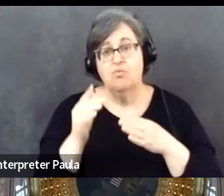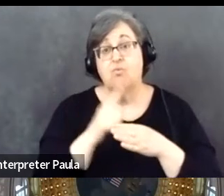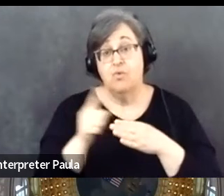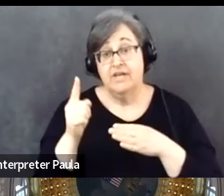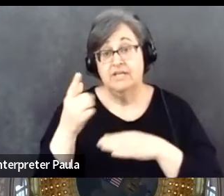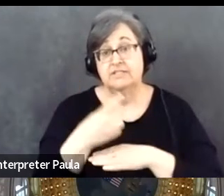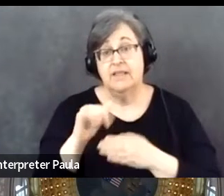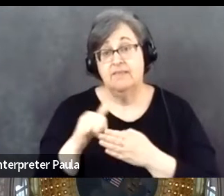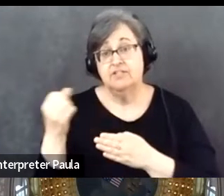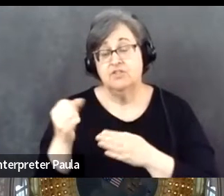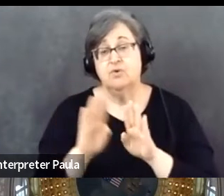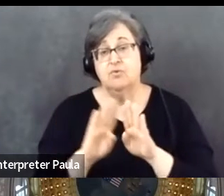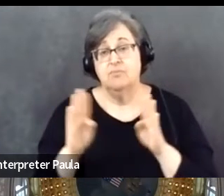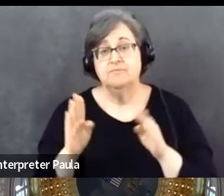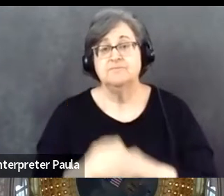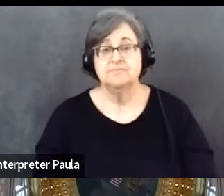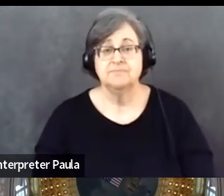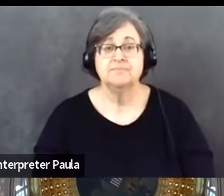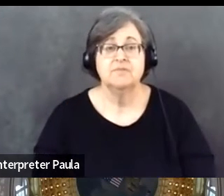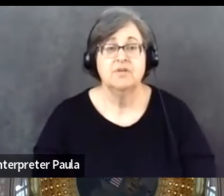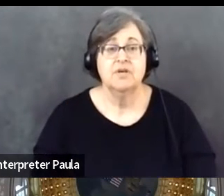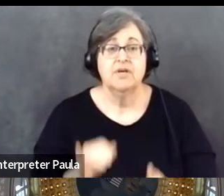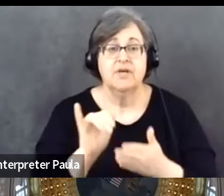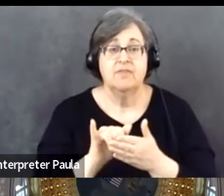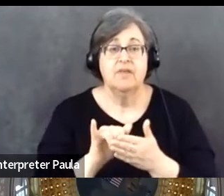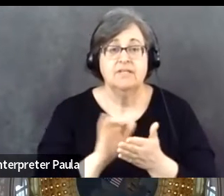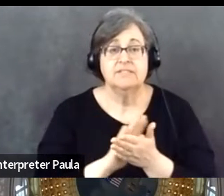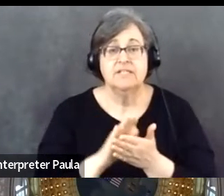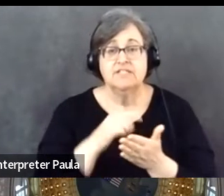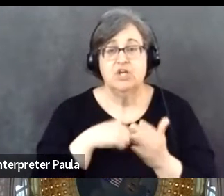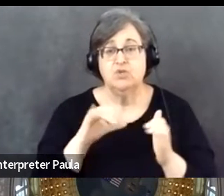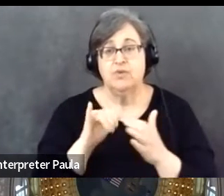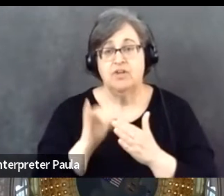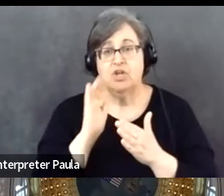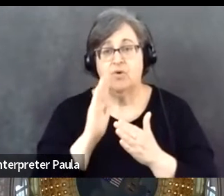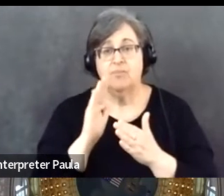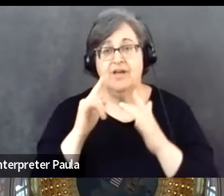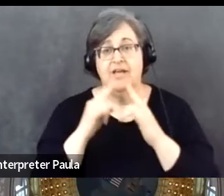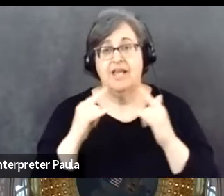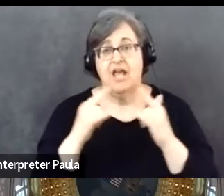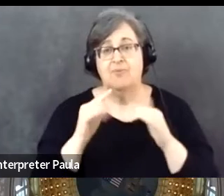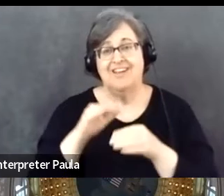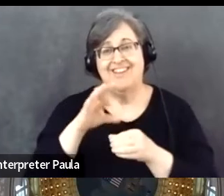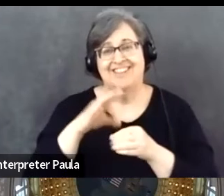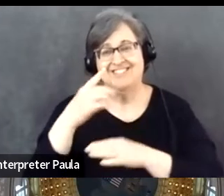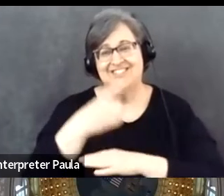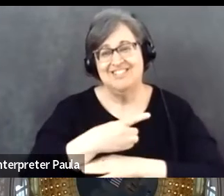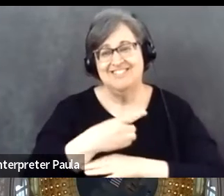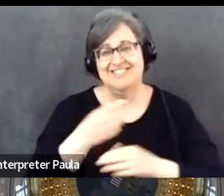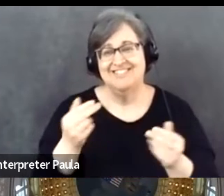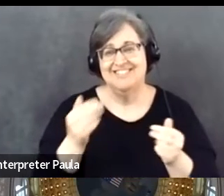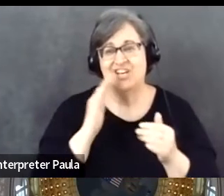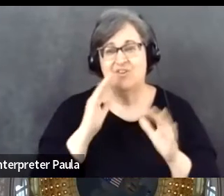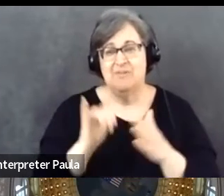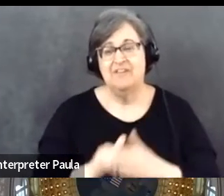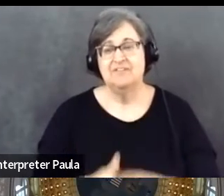that Saturday, it'll be open. So that's kind of nice. I always do that. I'm actually going to be camping on election day. So I will be doing